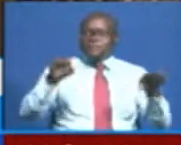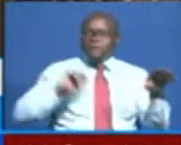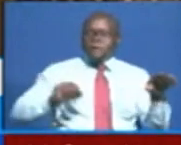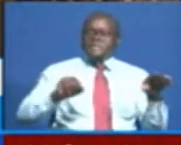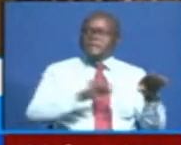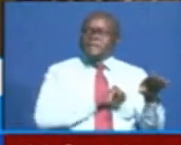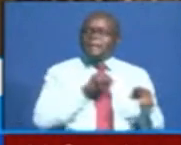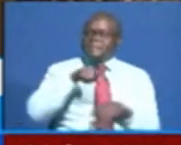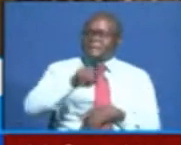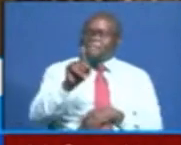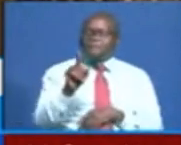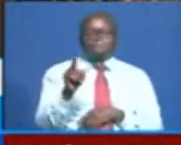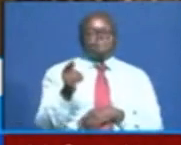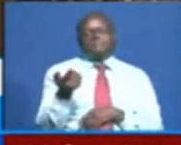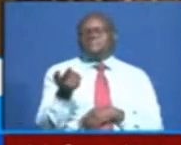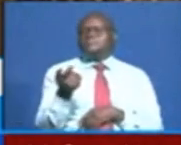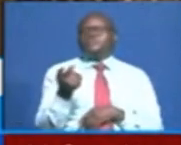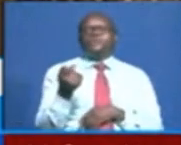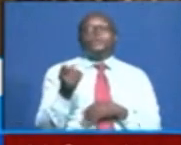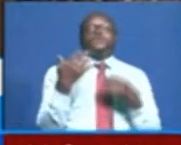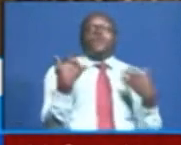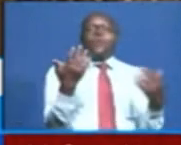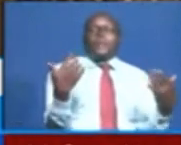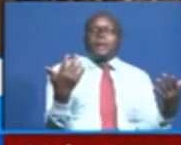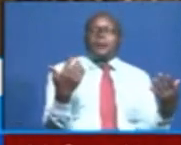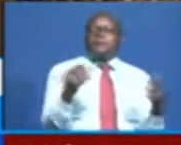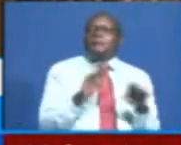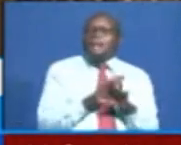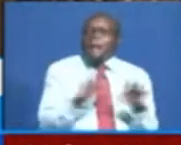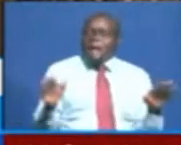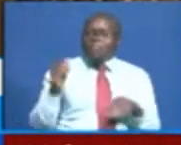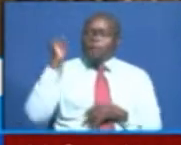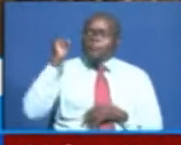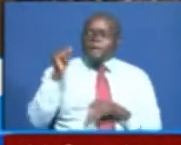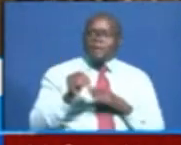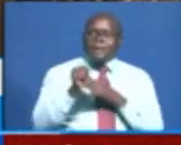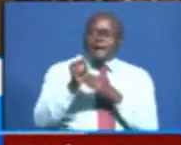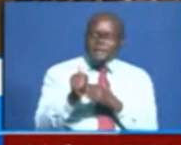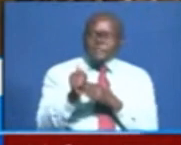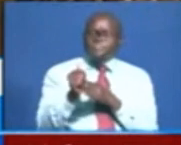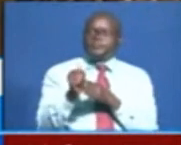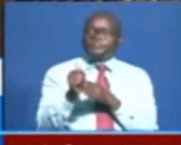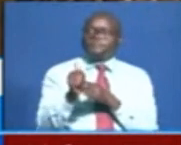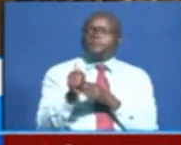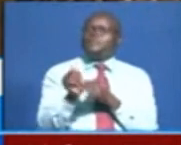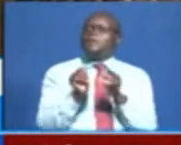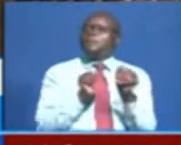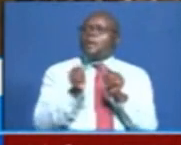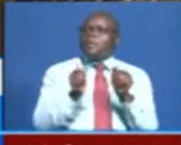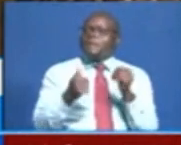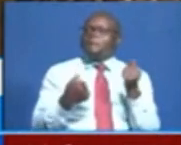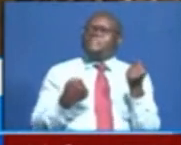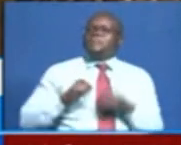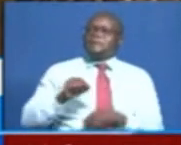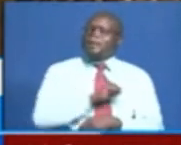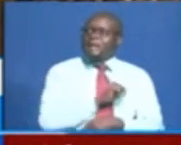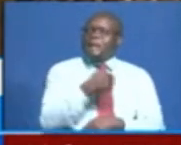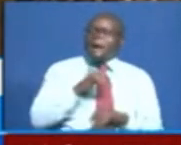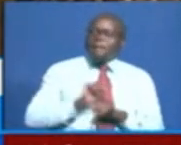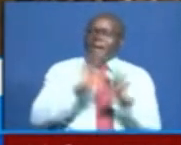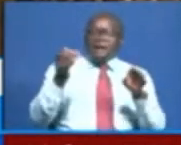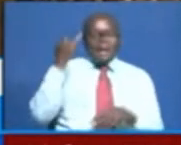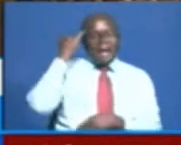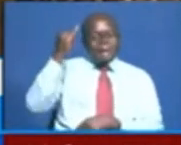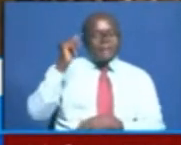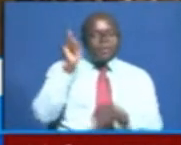sailing in uncharted waters. None of the political leadership and pioneer senators had a clear idea what